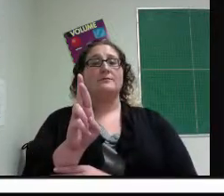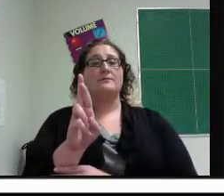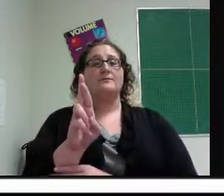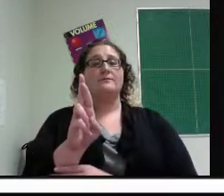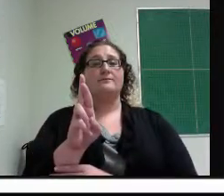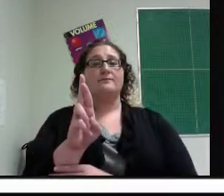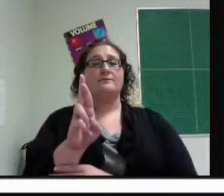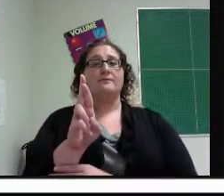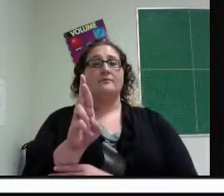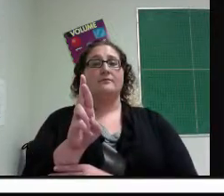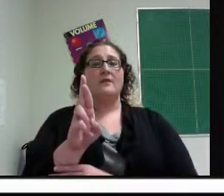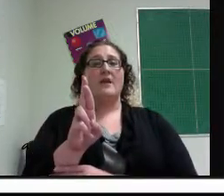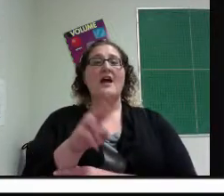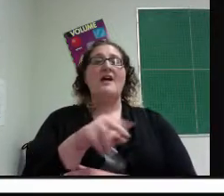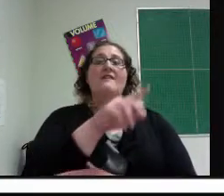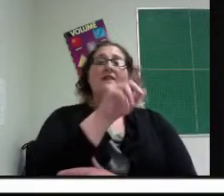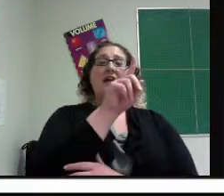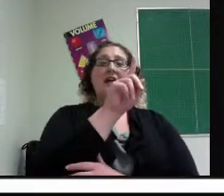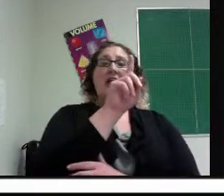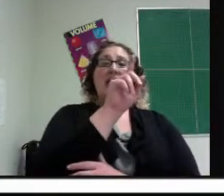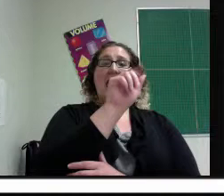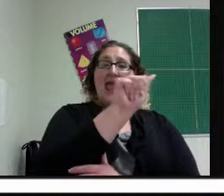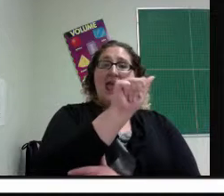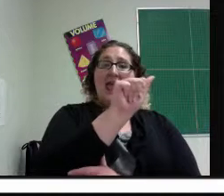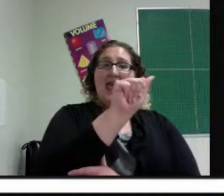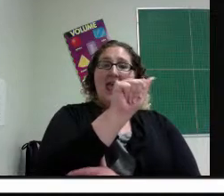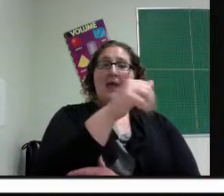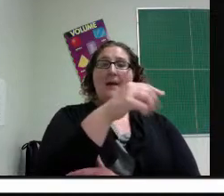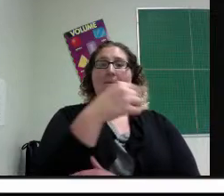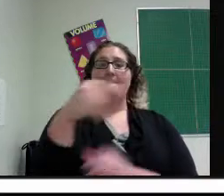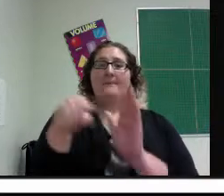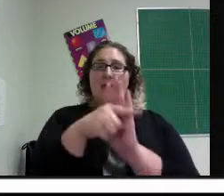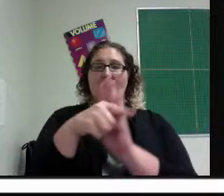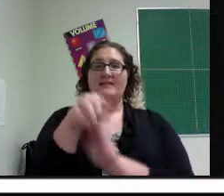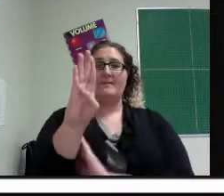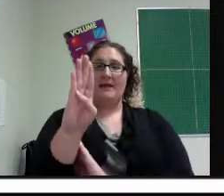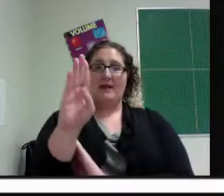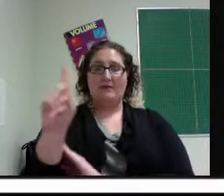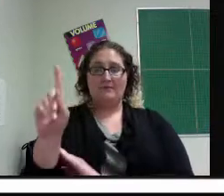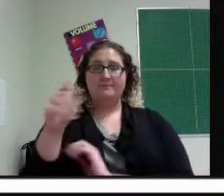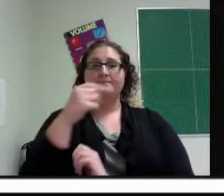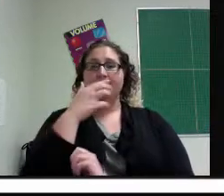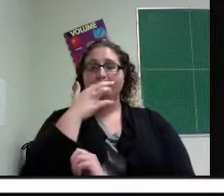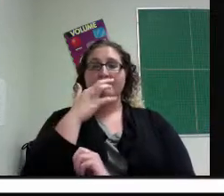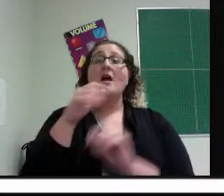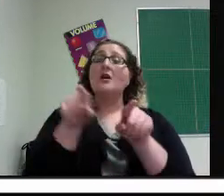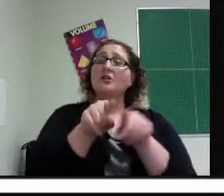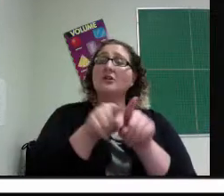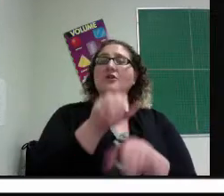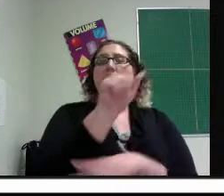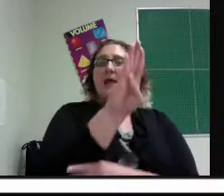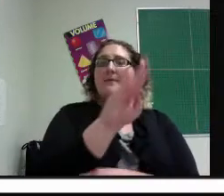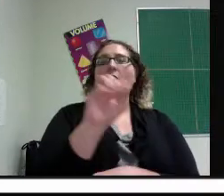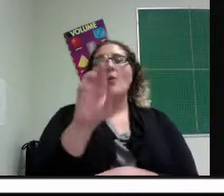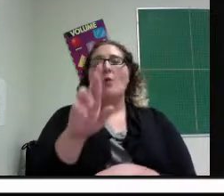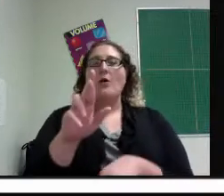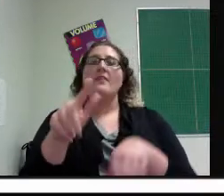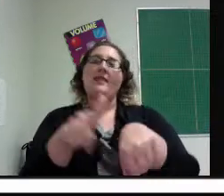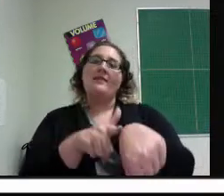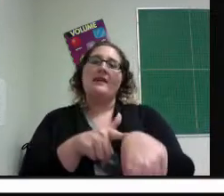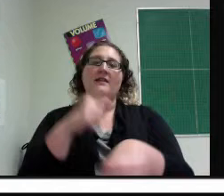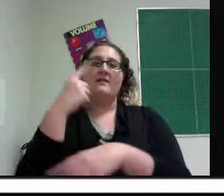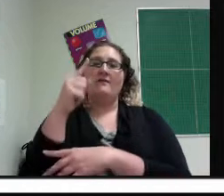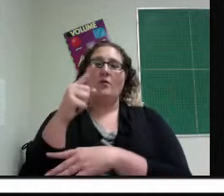absolute value of A minus B. This value is also AB, or the length of segment